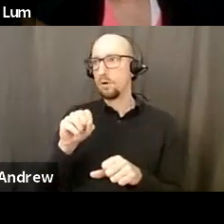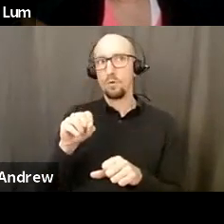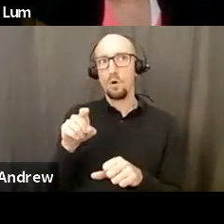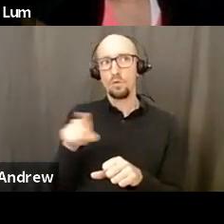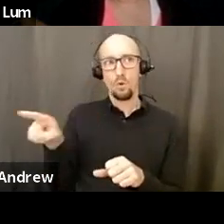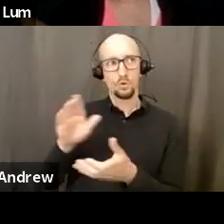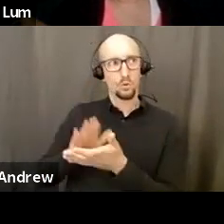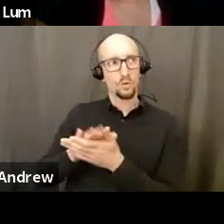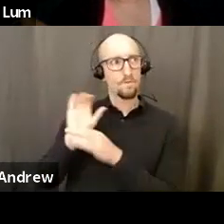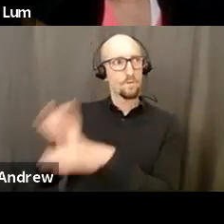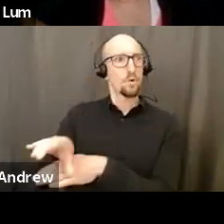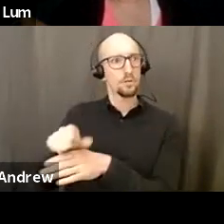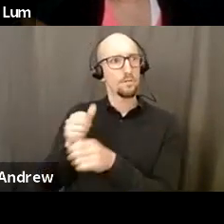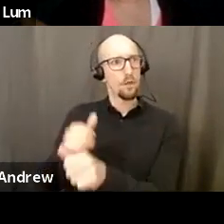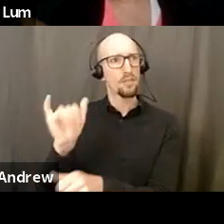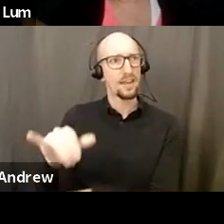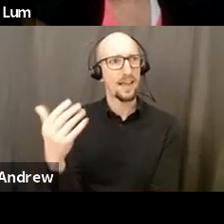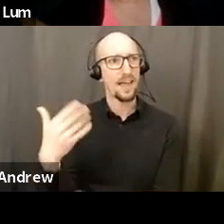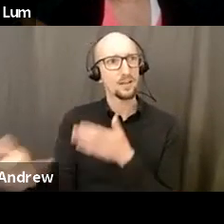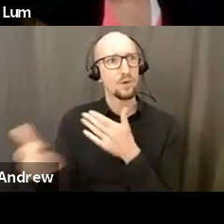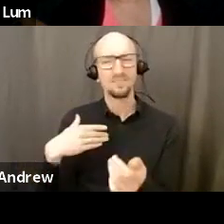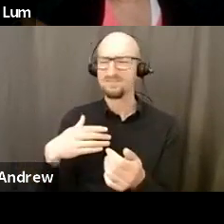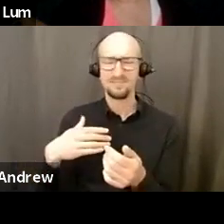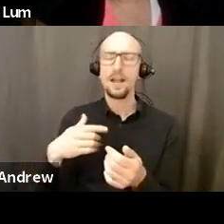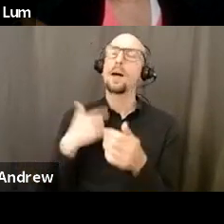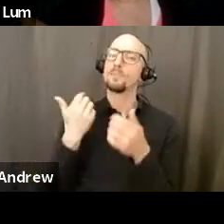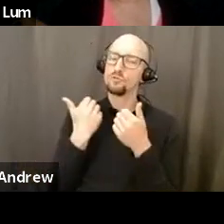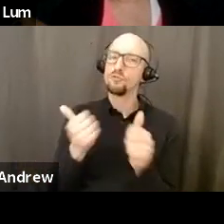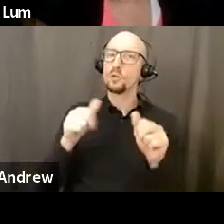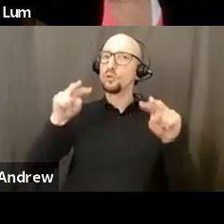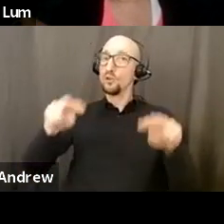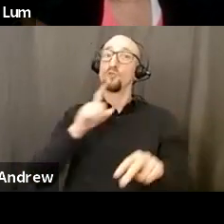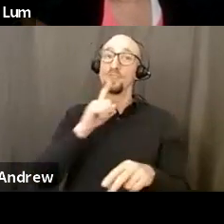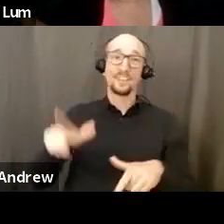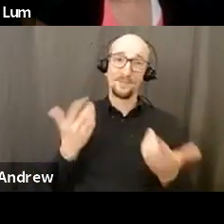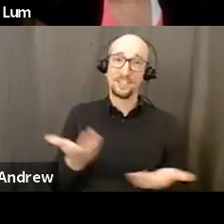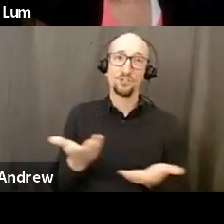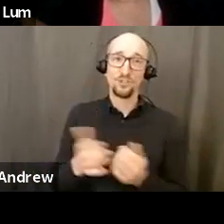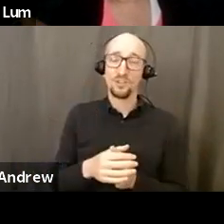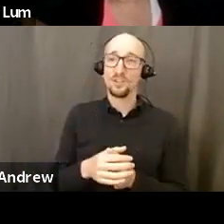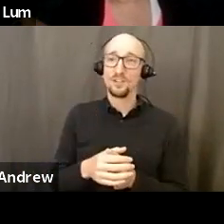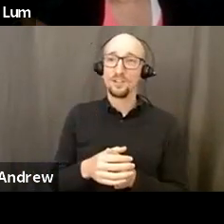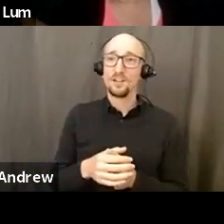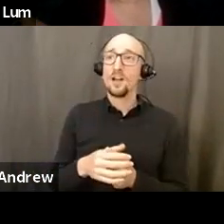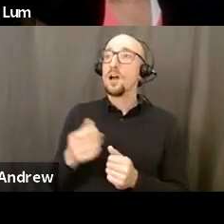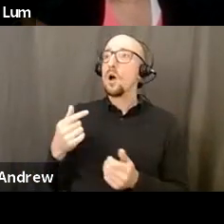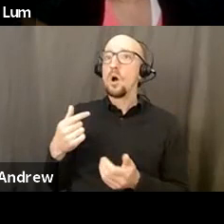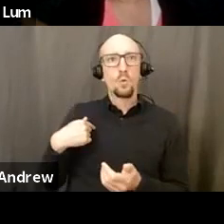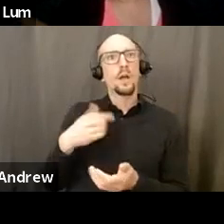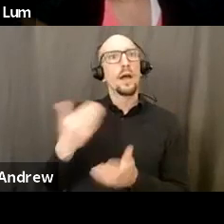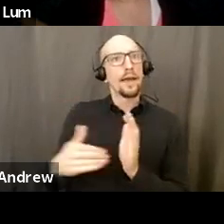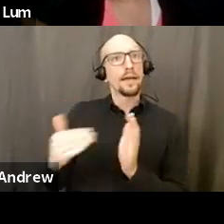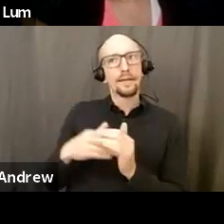that? I guess I'm trying to be realistic here, folks. We keep hearing about Dr. Shepard, but